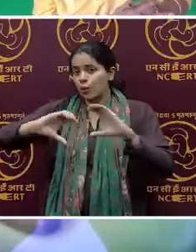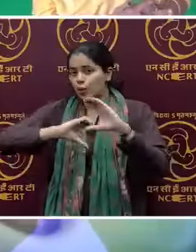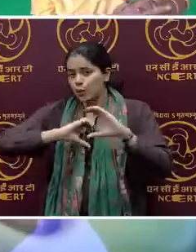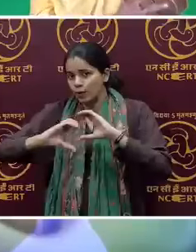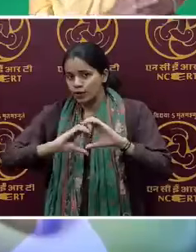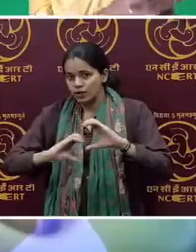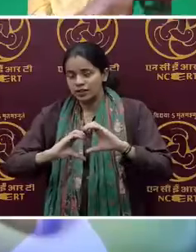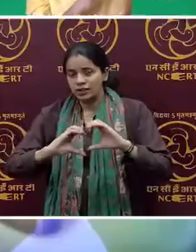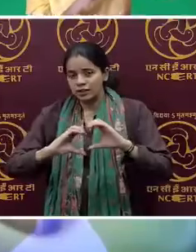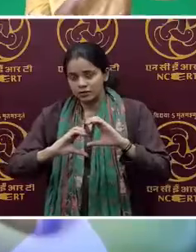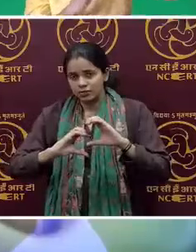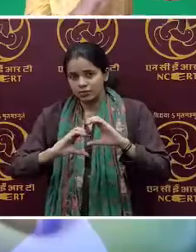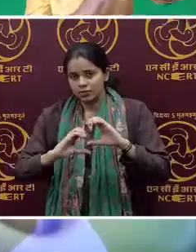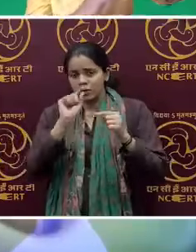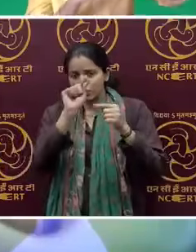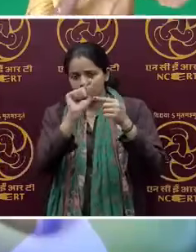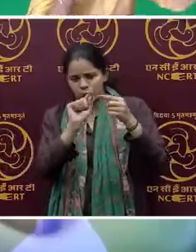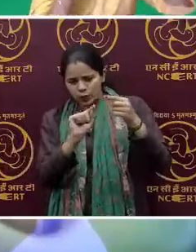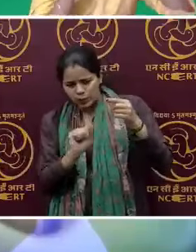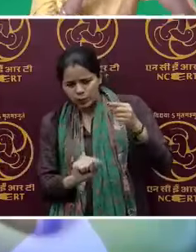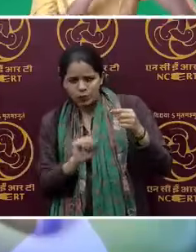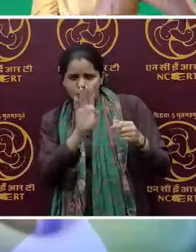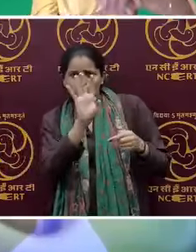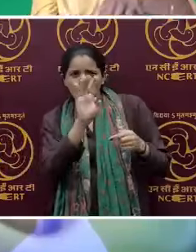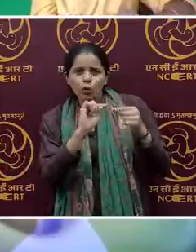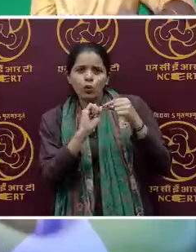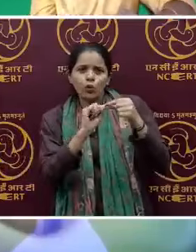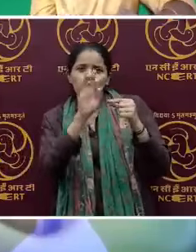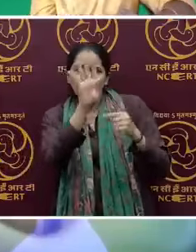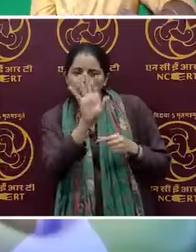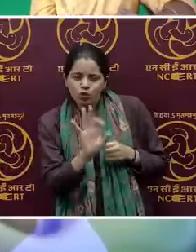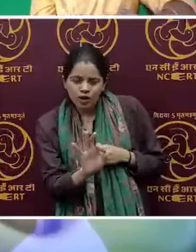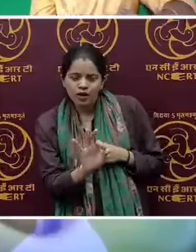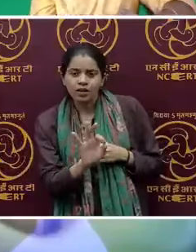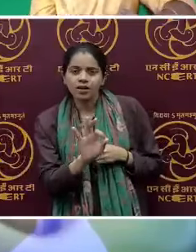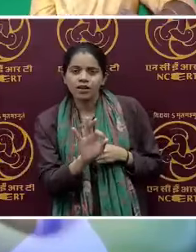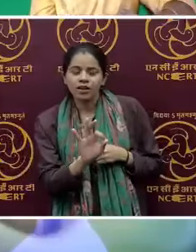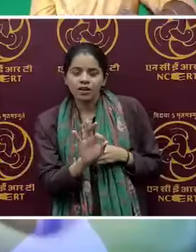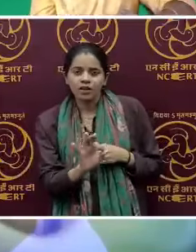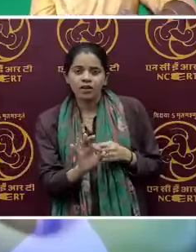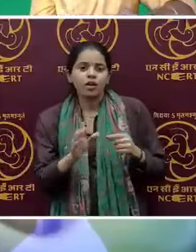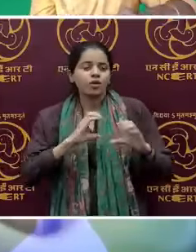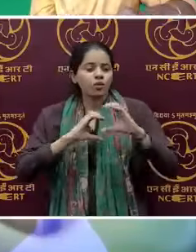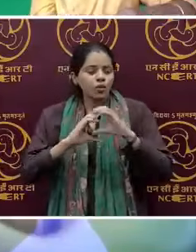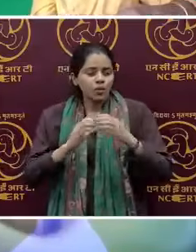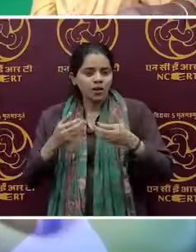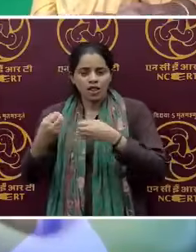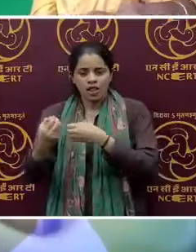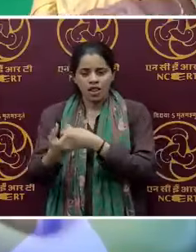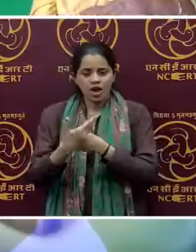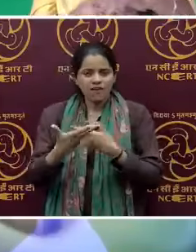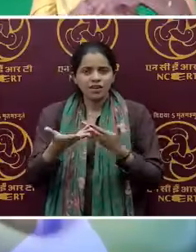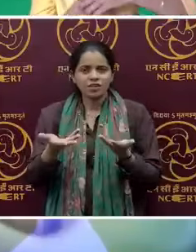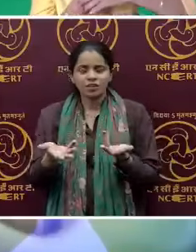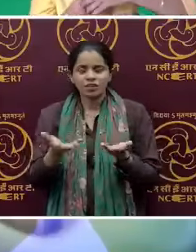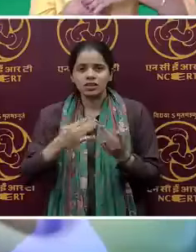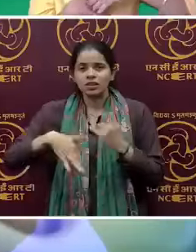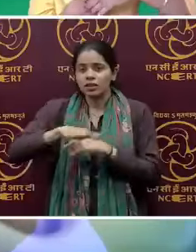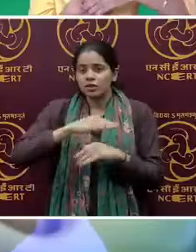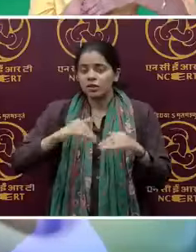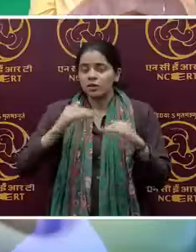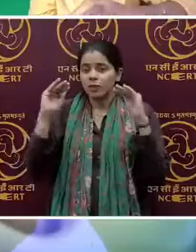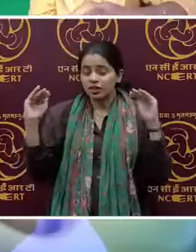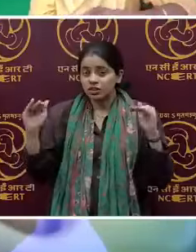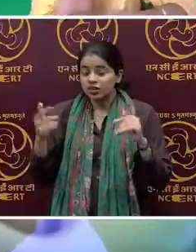very pointed, so that you can make out that the area of communication is affected, and whether the child is